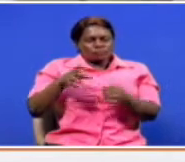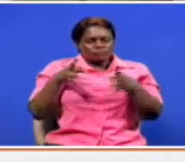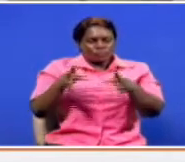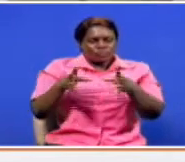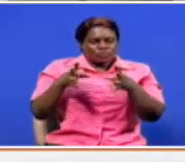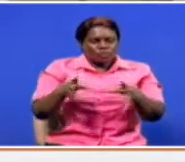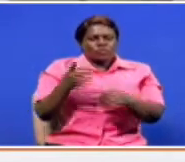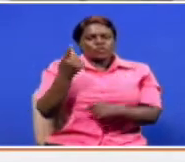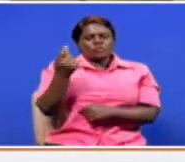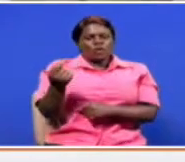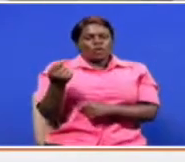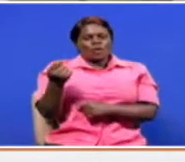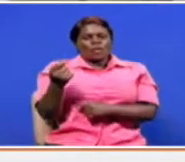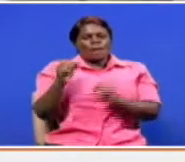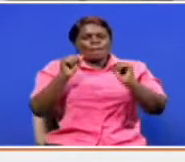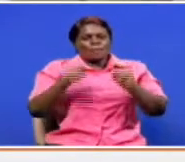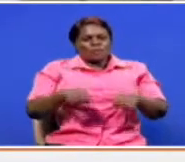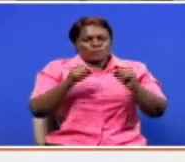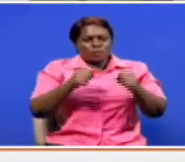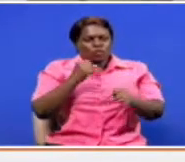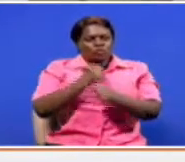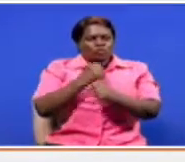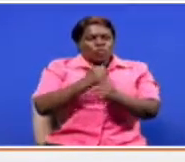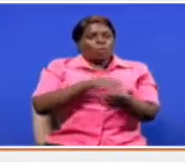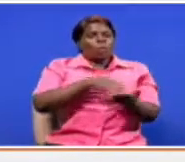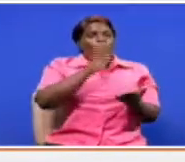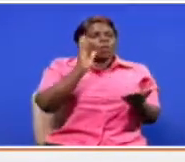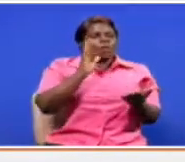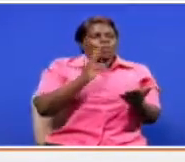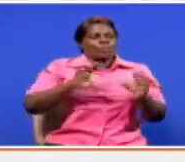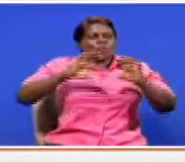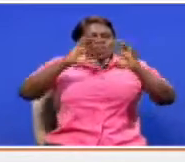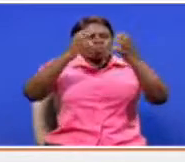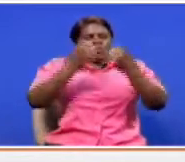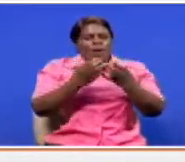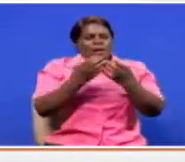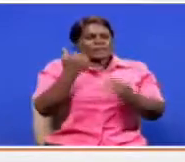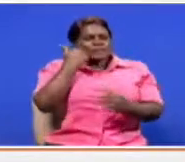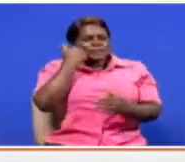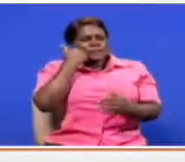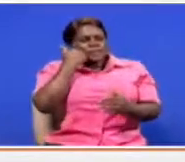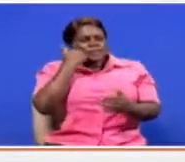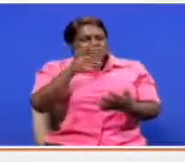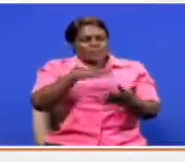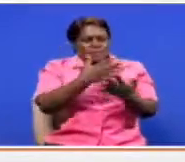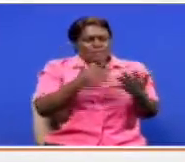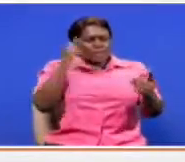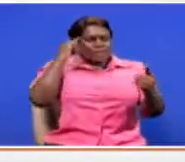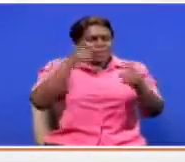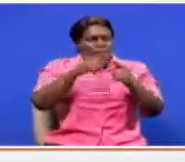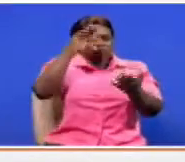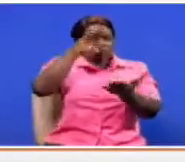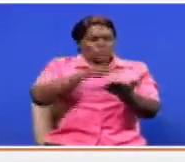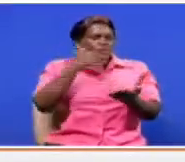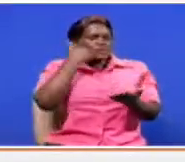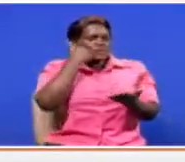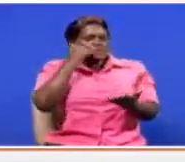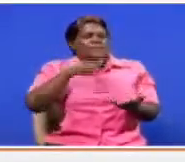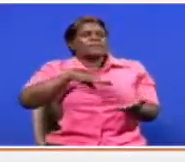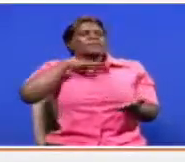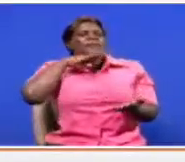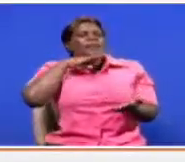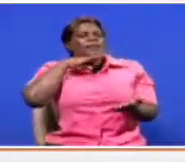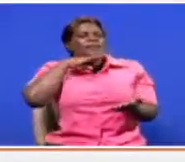push so that they can now be able to do much more. A global cholera strategy aims to reduce cholera deaths